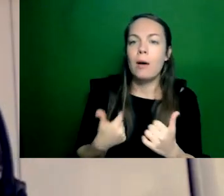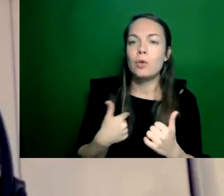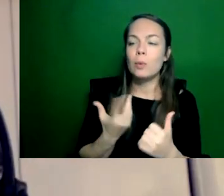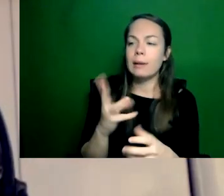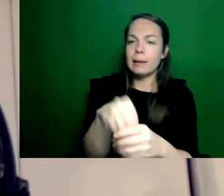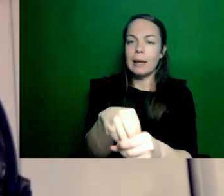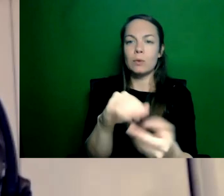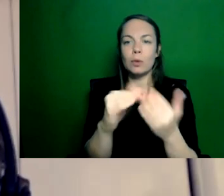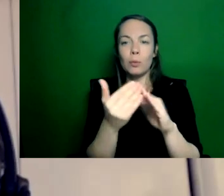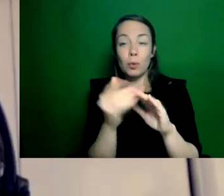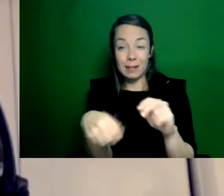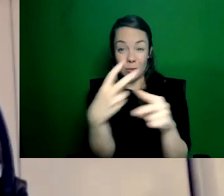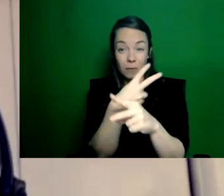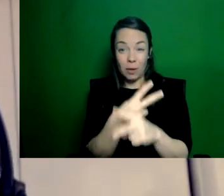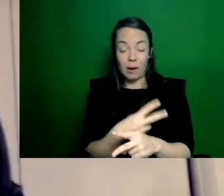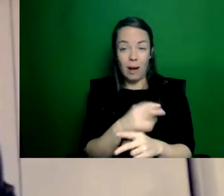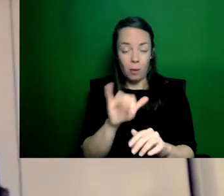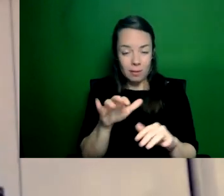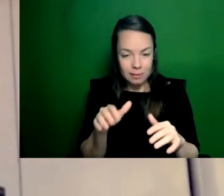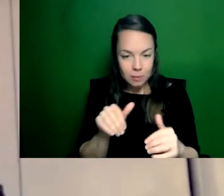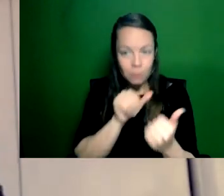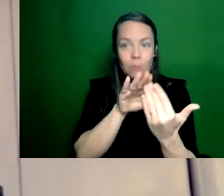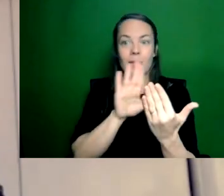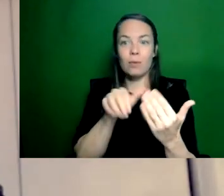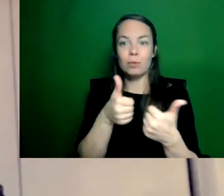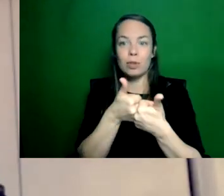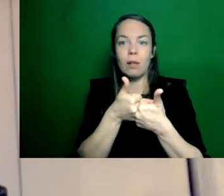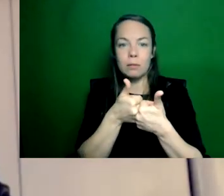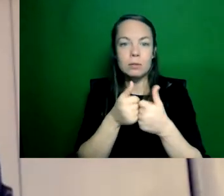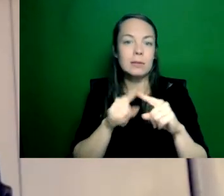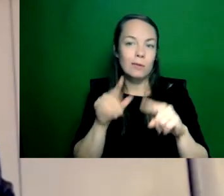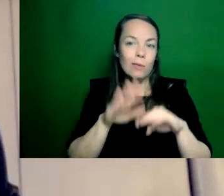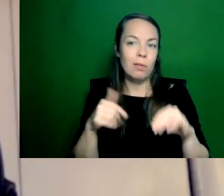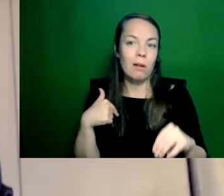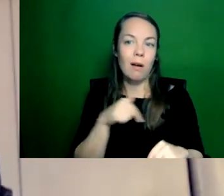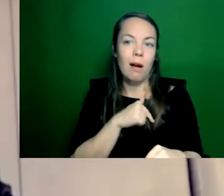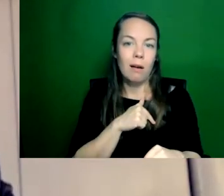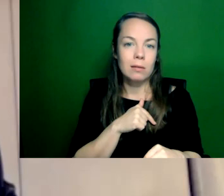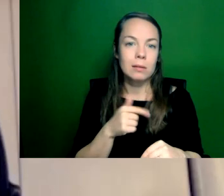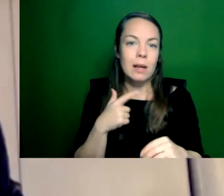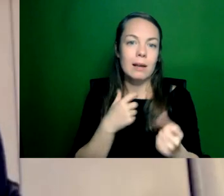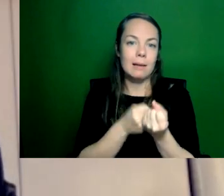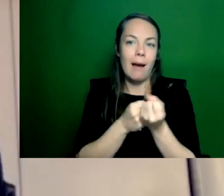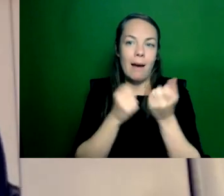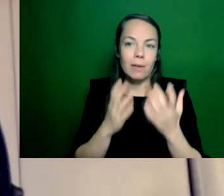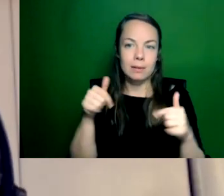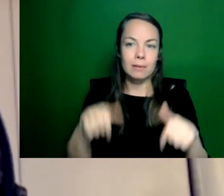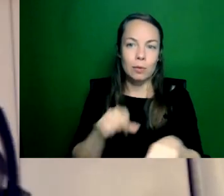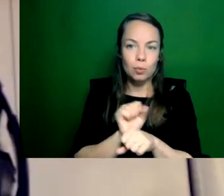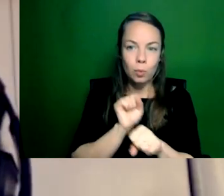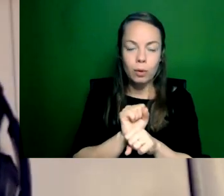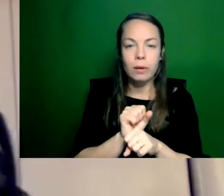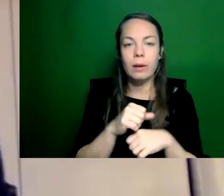to navigate those challenges in ways that may be different from what we bring to the table as advocates in this work,